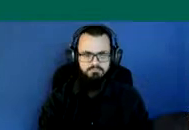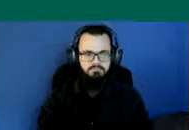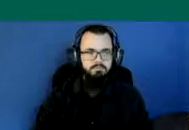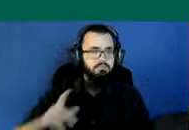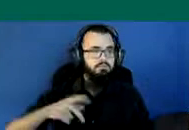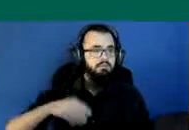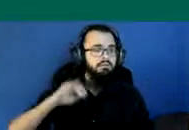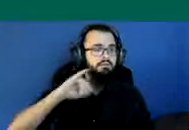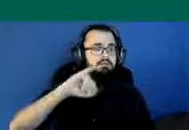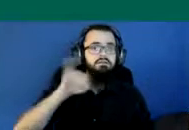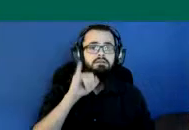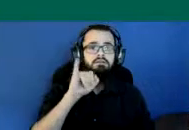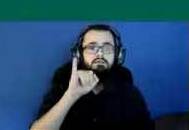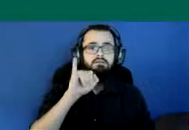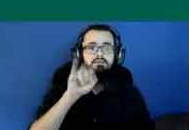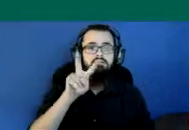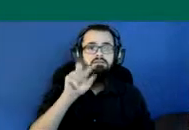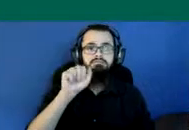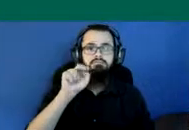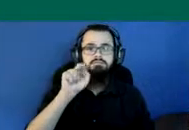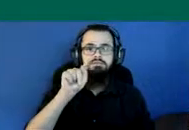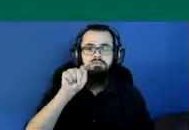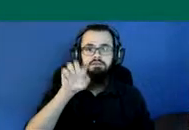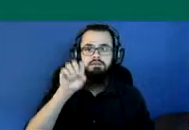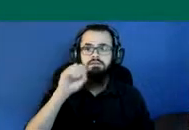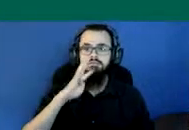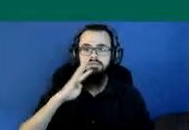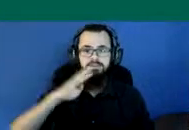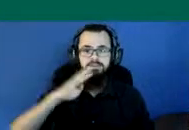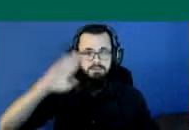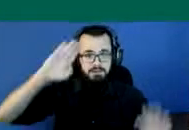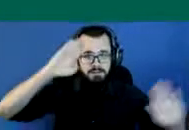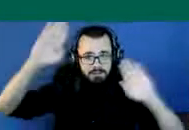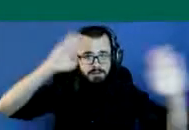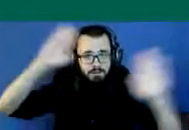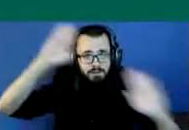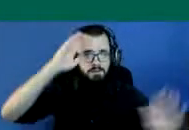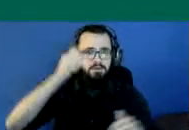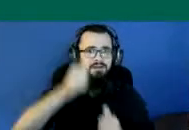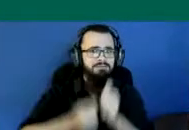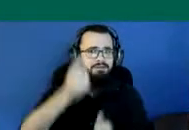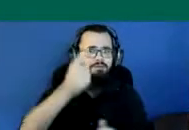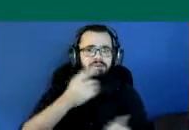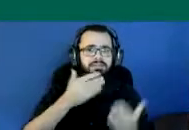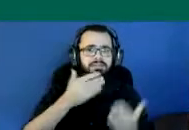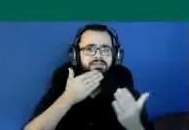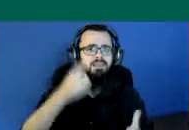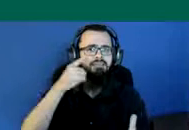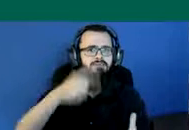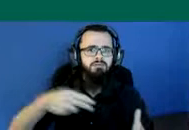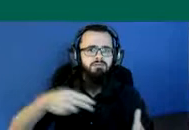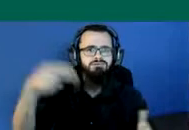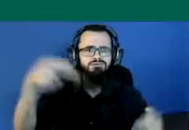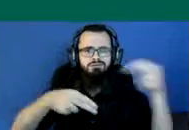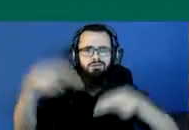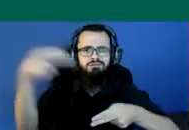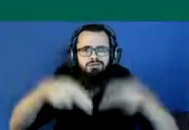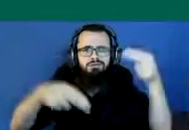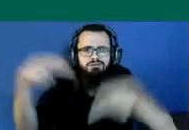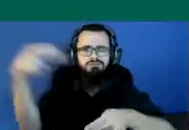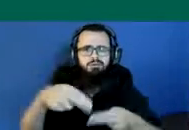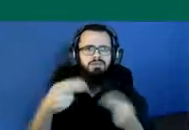Hi, everyone. Thanks for those that have been able to join us already. We're going to wait just another minute while folks jump on, and we'll get